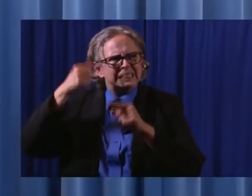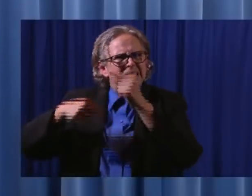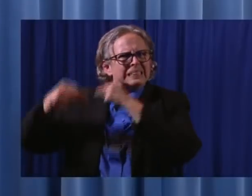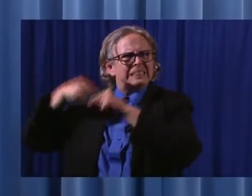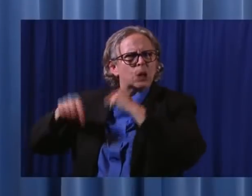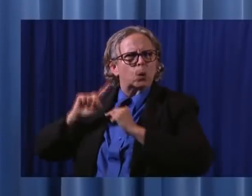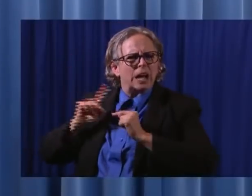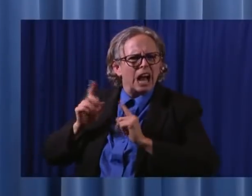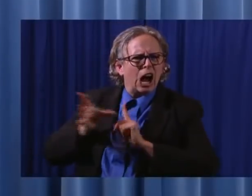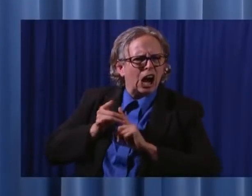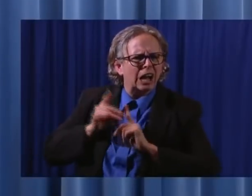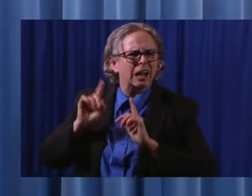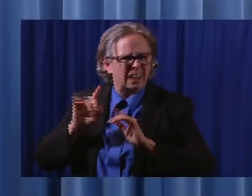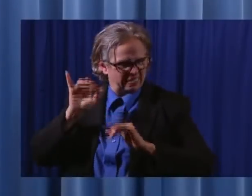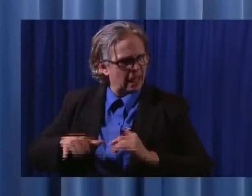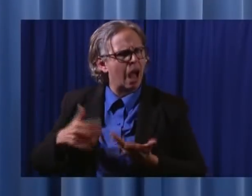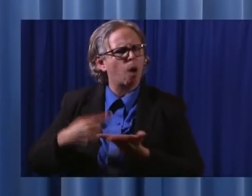to